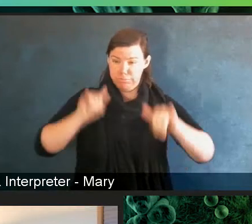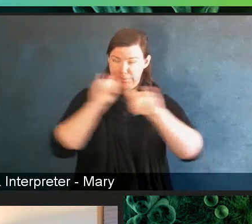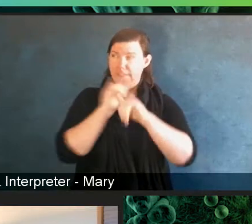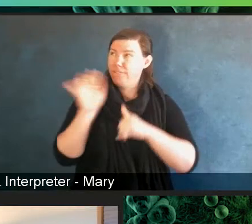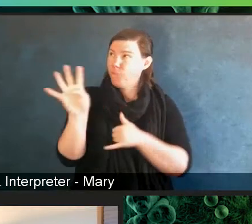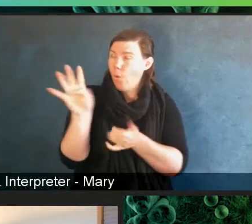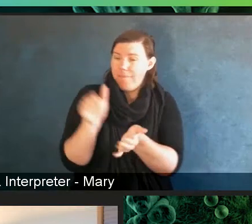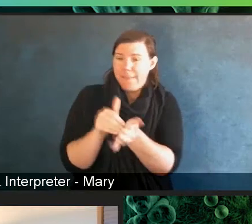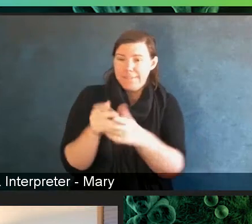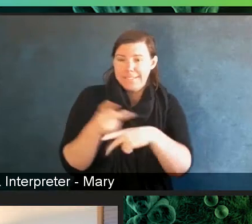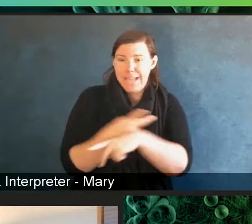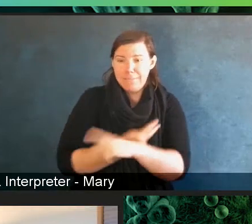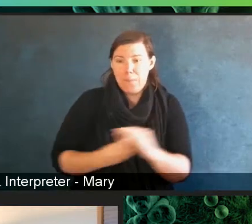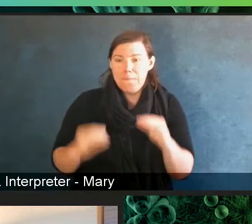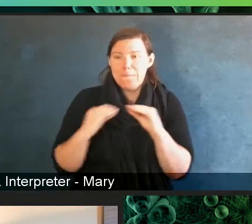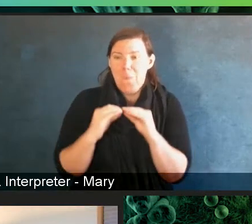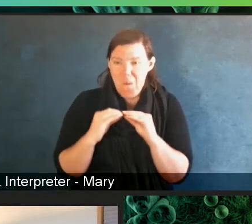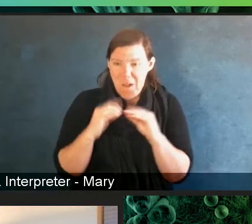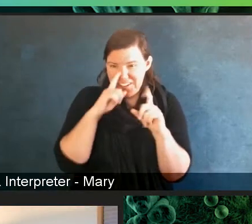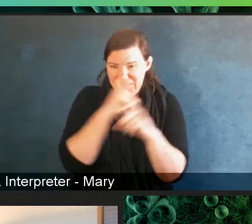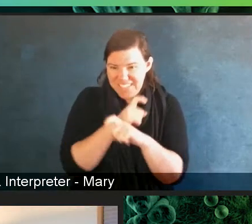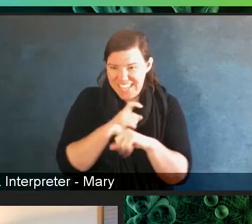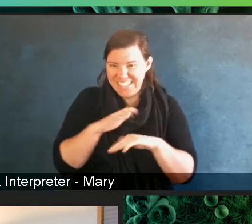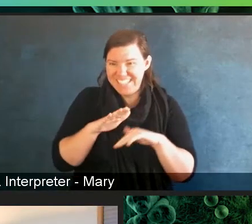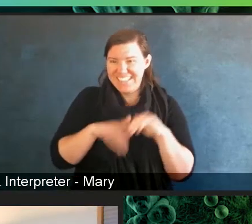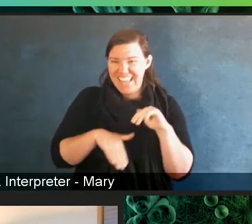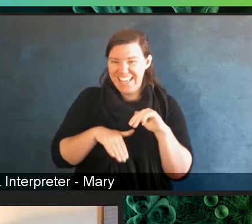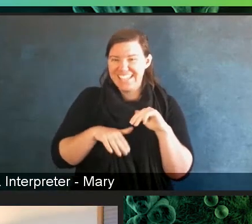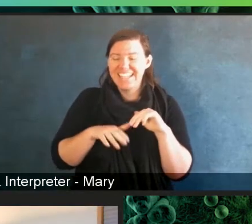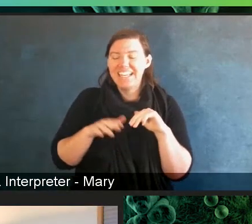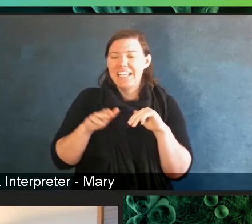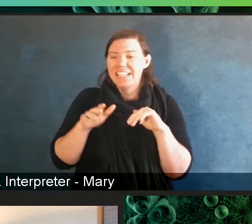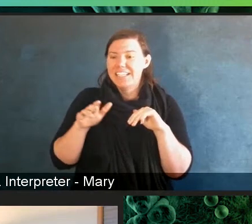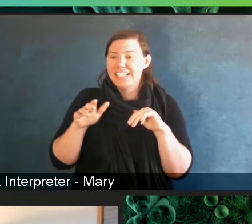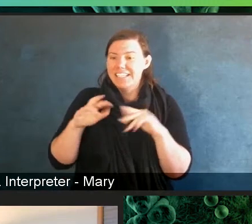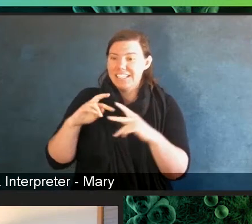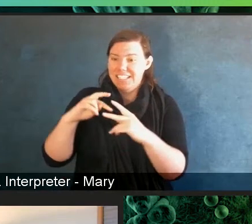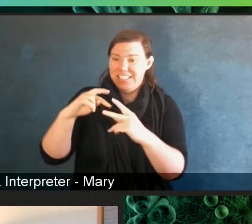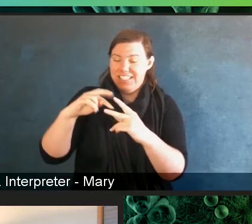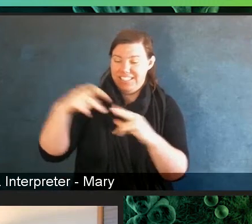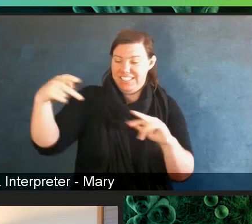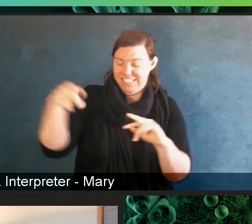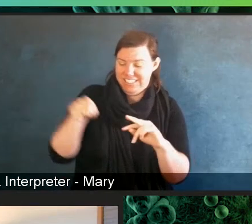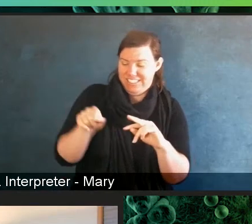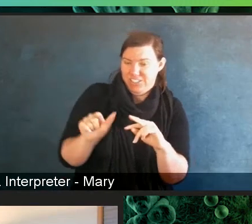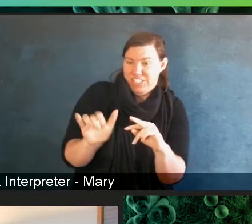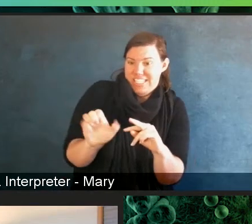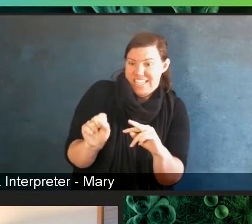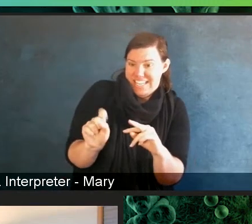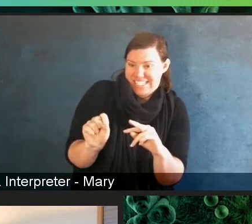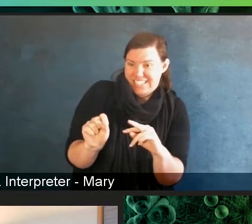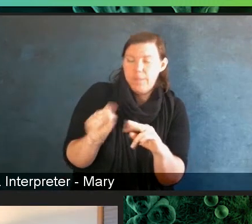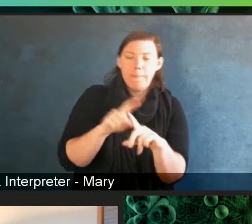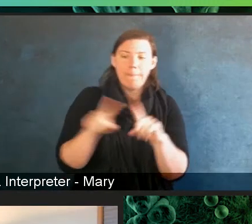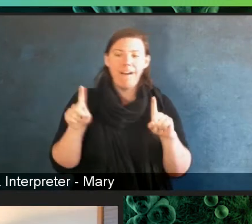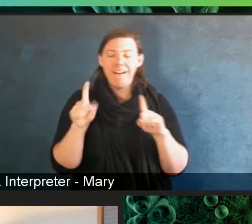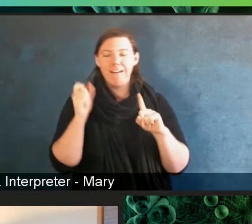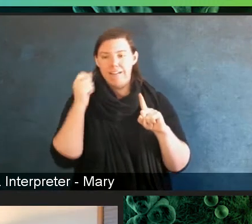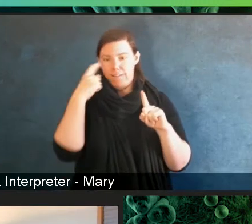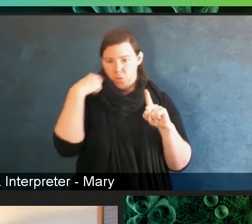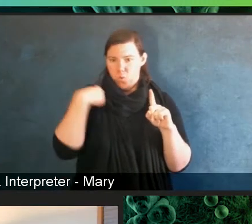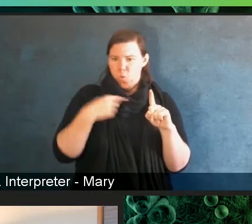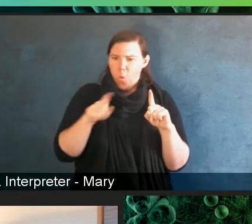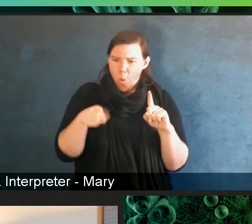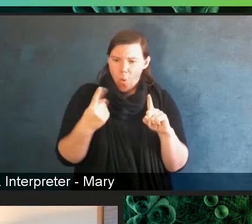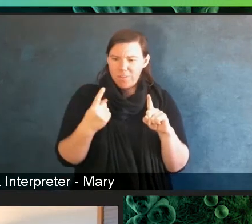are. And yet somehow we only have 4 times as many genes. So what's going on? Well, one of the most important answers to that question is that in humans, one gene doesn't